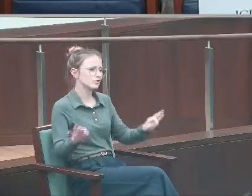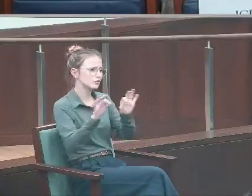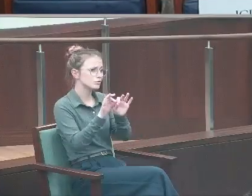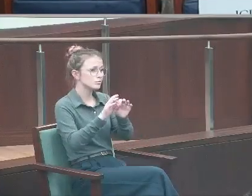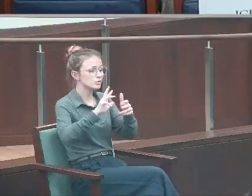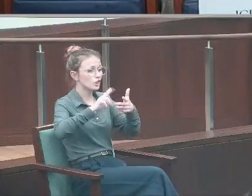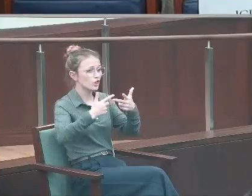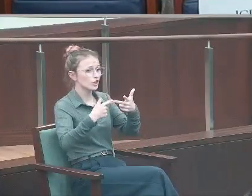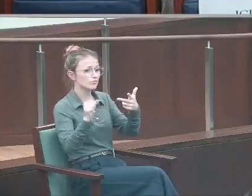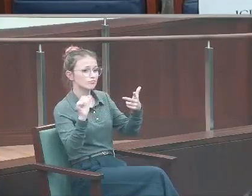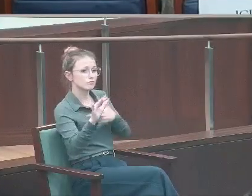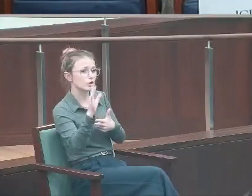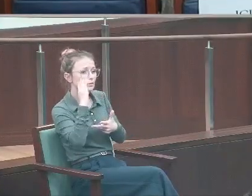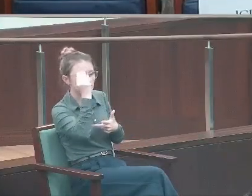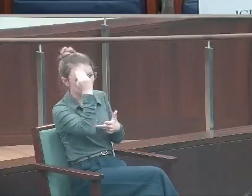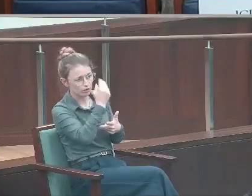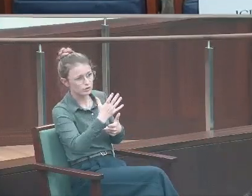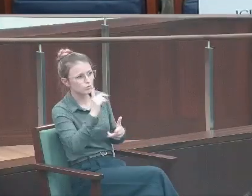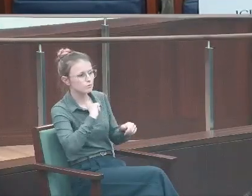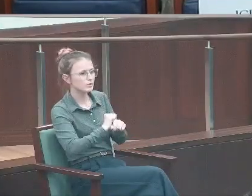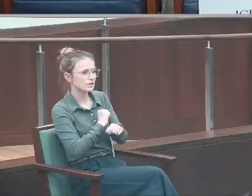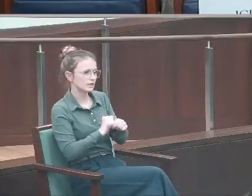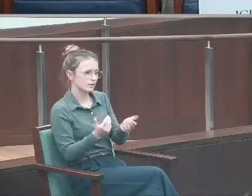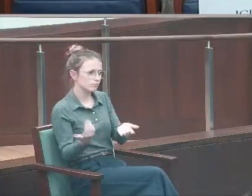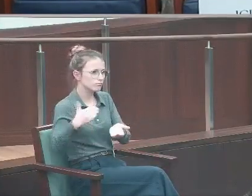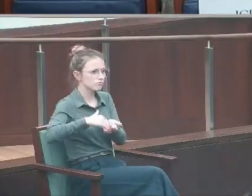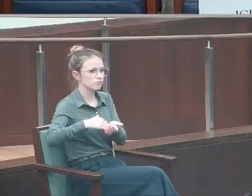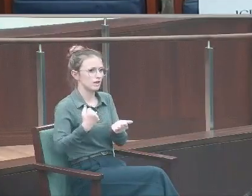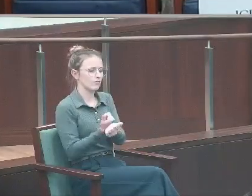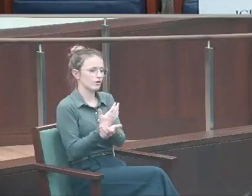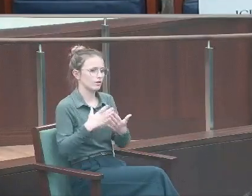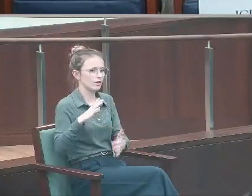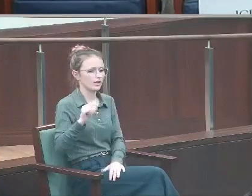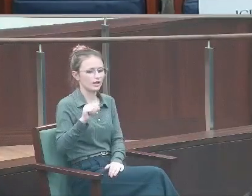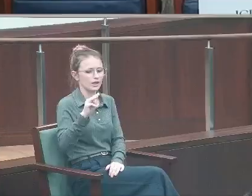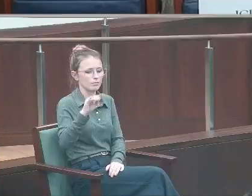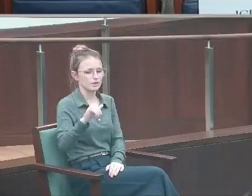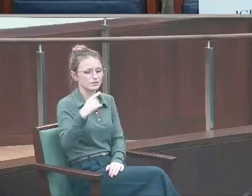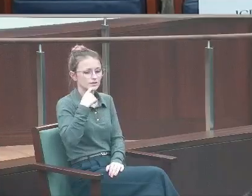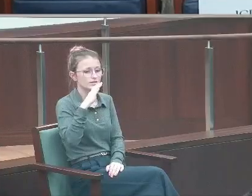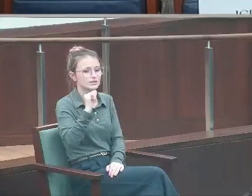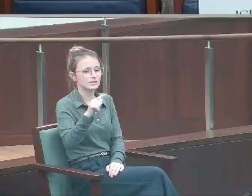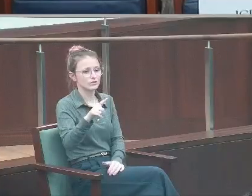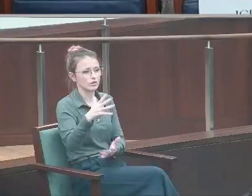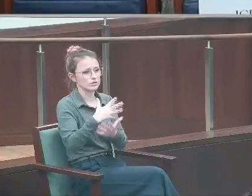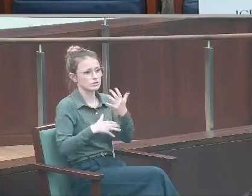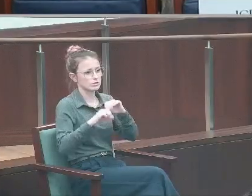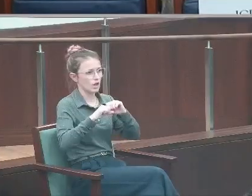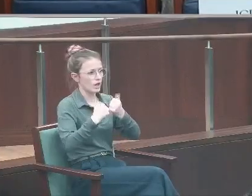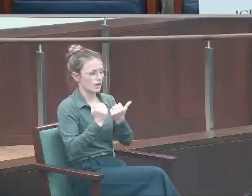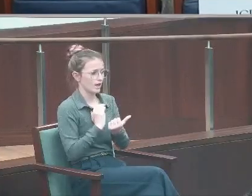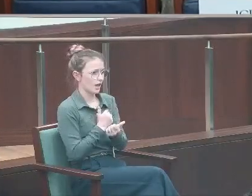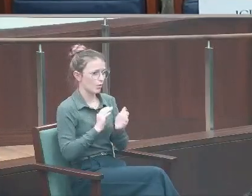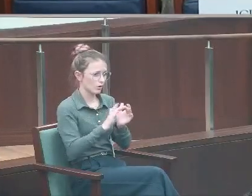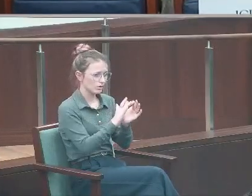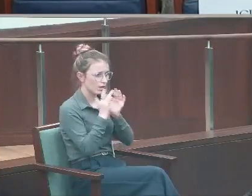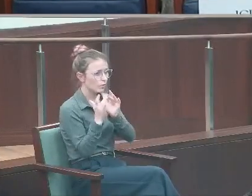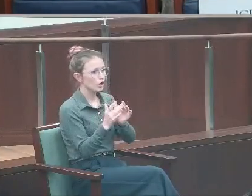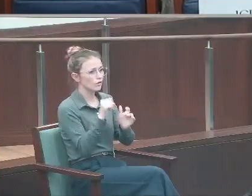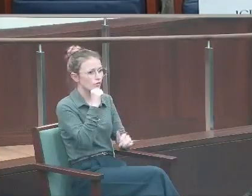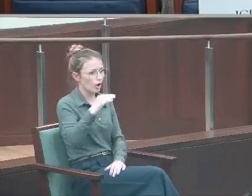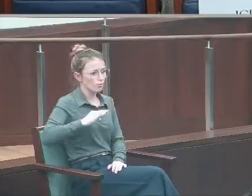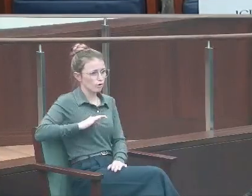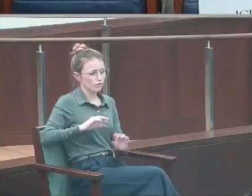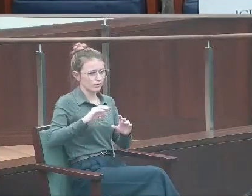homework that I would give you really echoes what Amy said. Civil society, our network of nonprofit institutions,